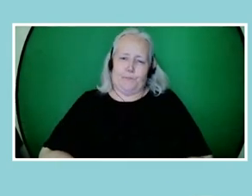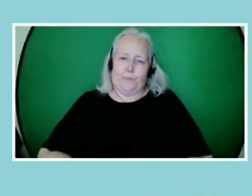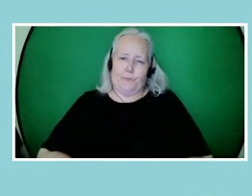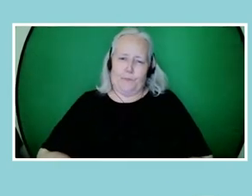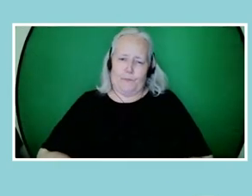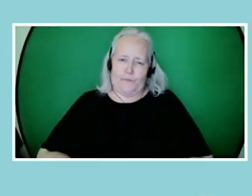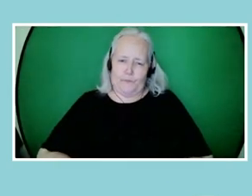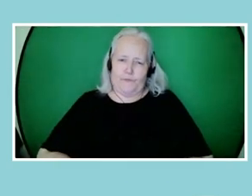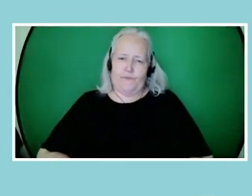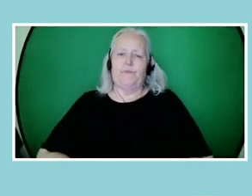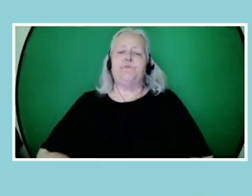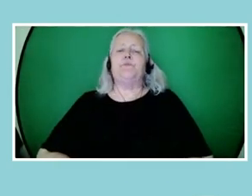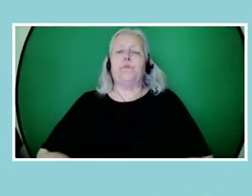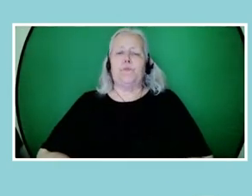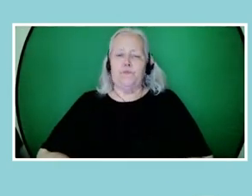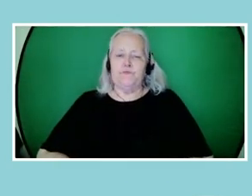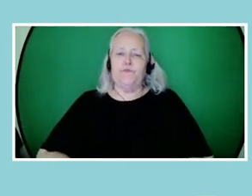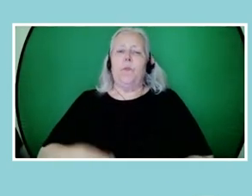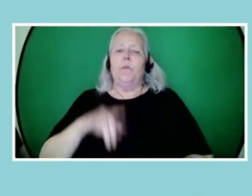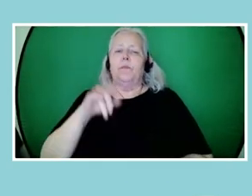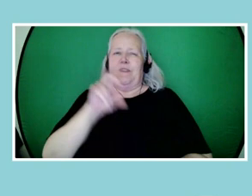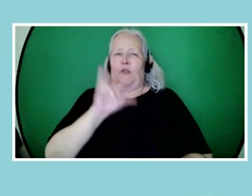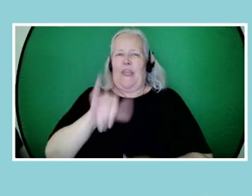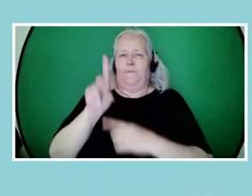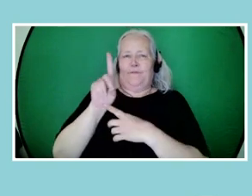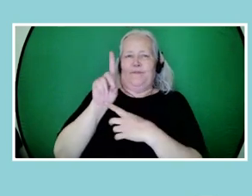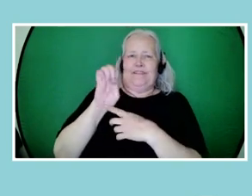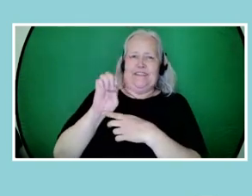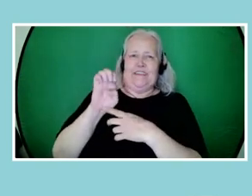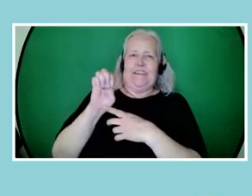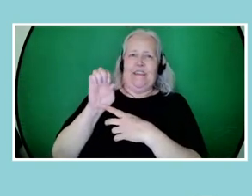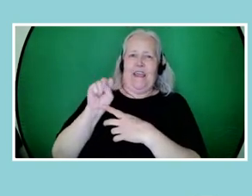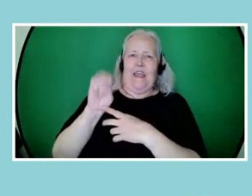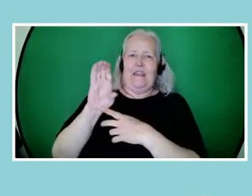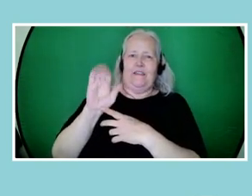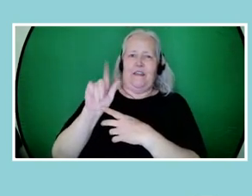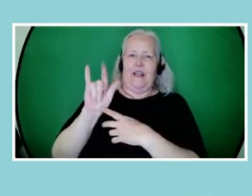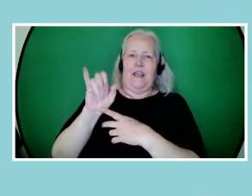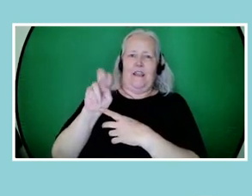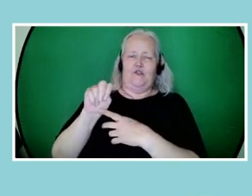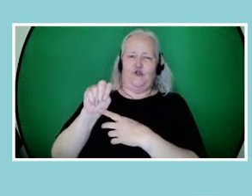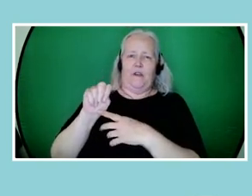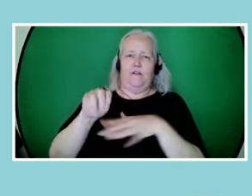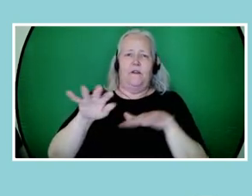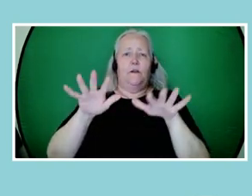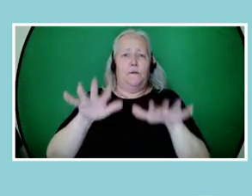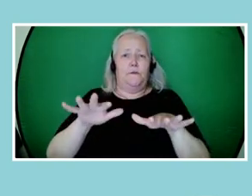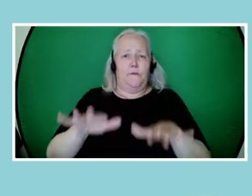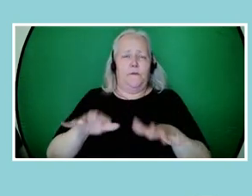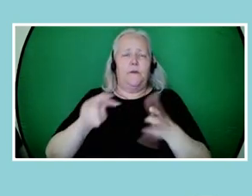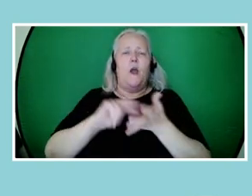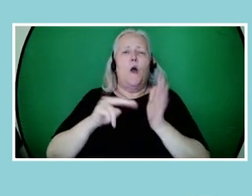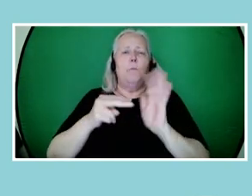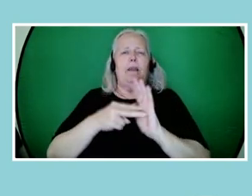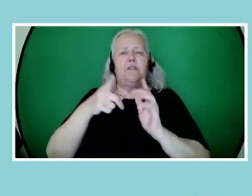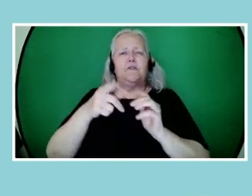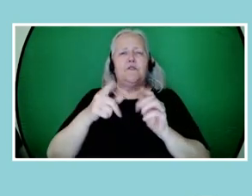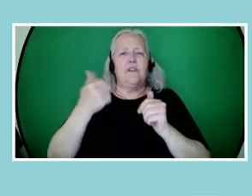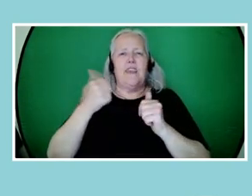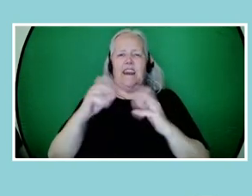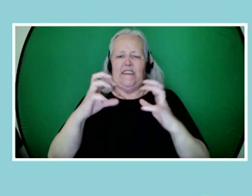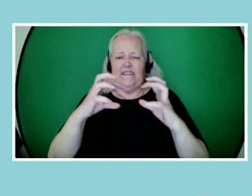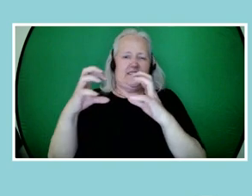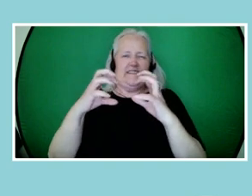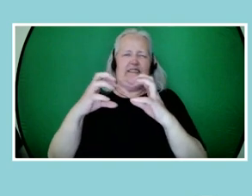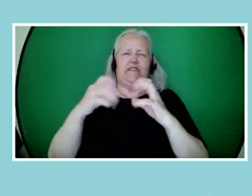Right. So de-escalation is about interrupting tension. So if you can't prevent it, be